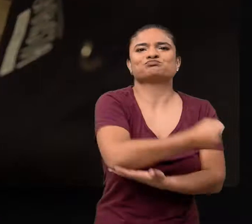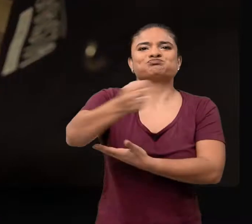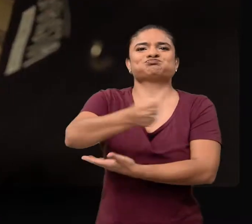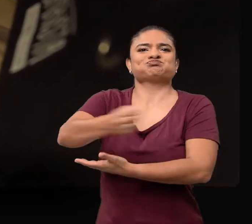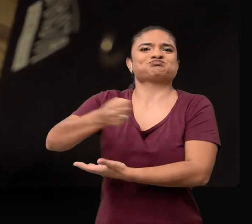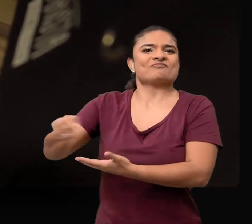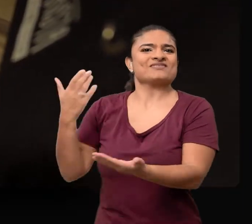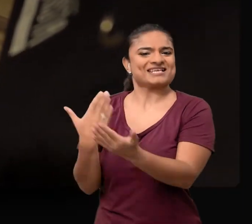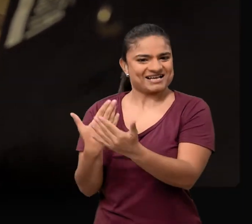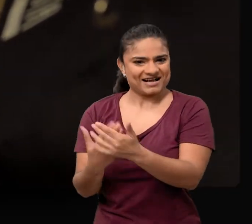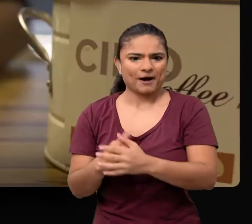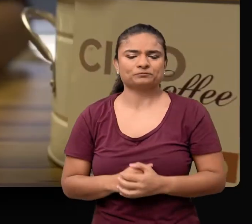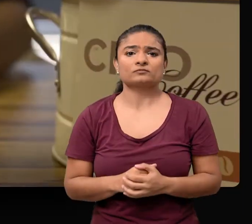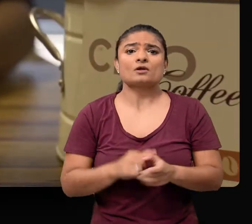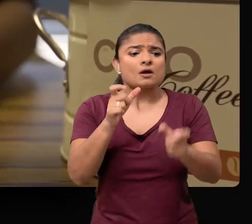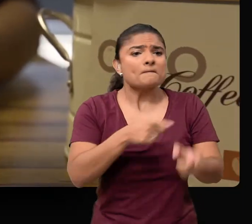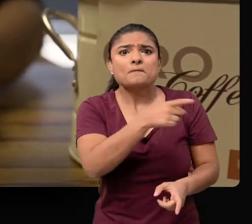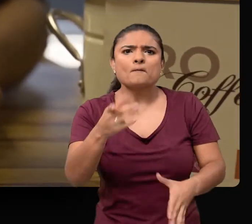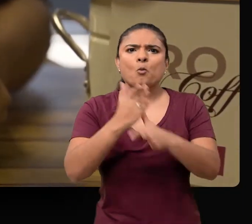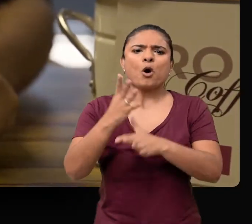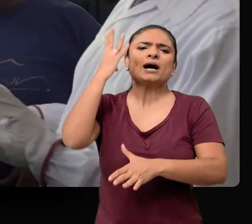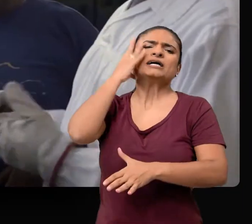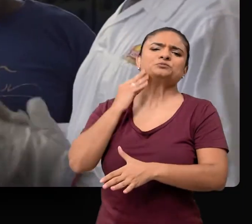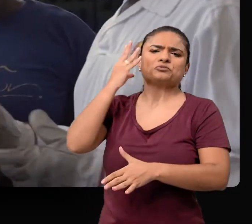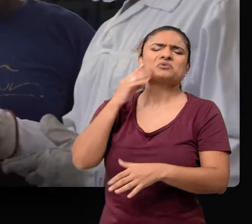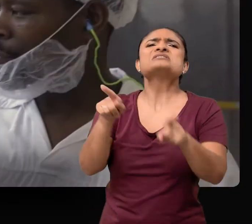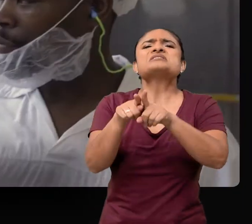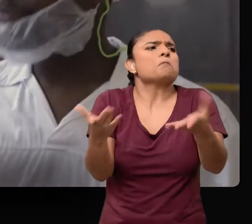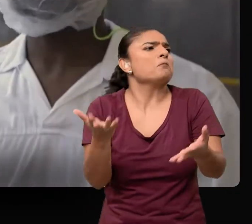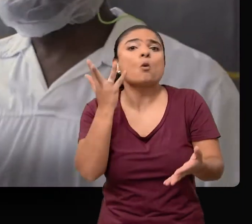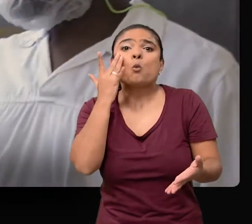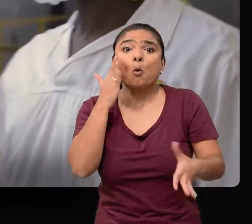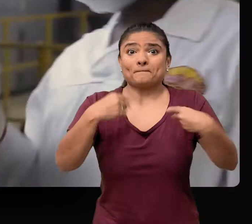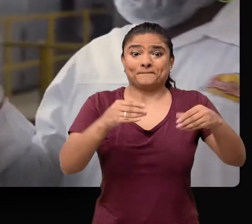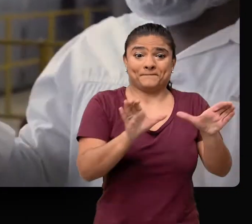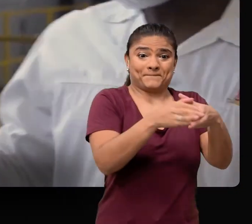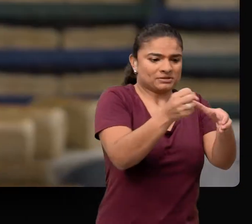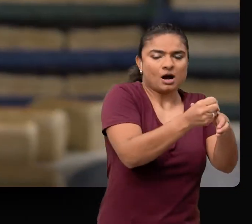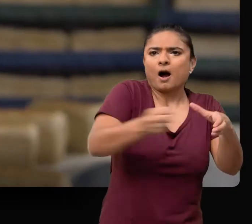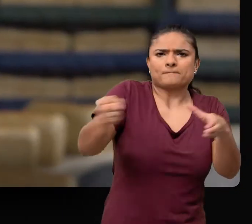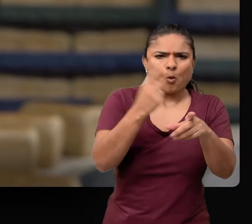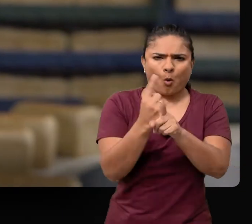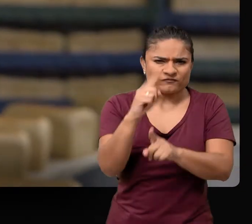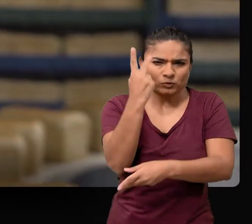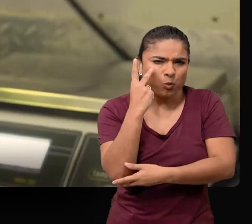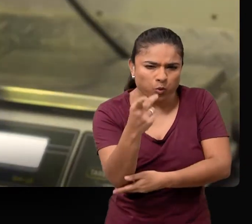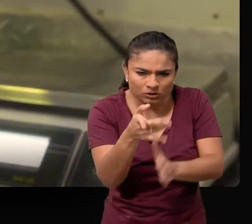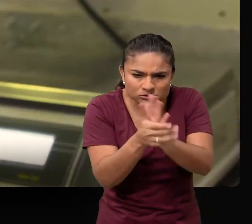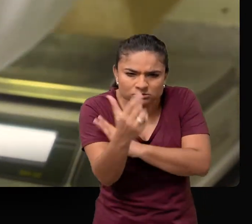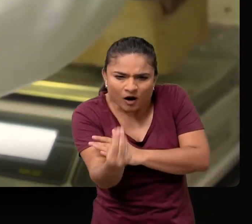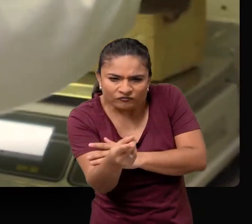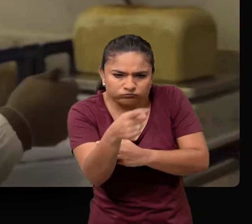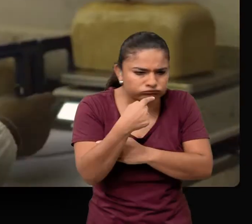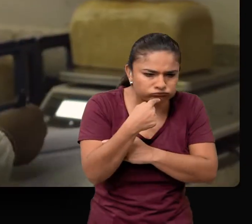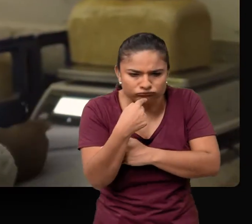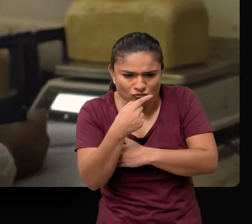population, and giving people working experience. Generally, when employers employ, they look at skills and they